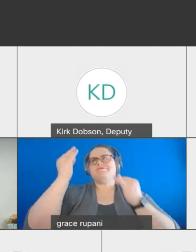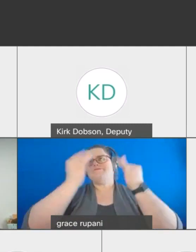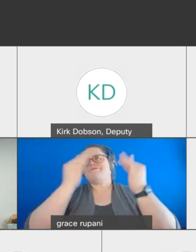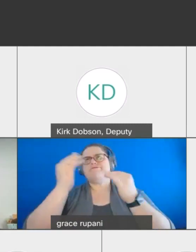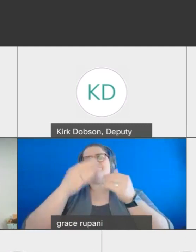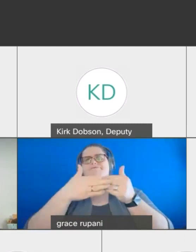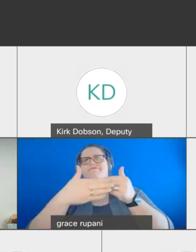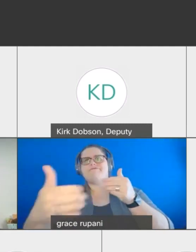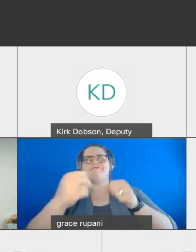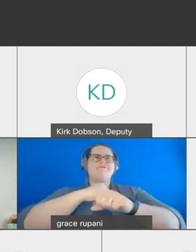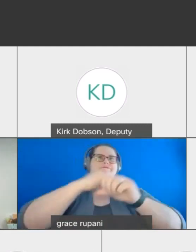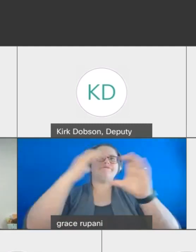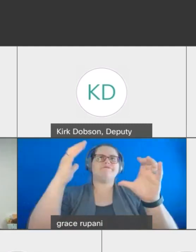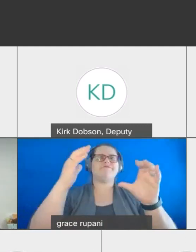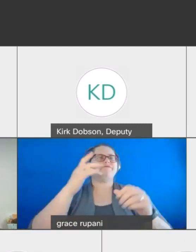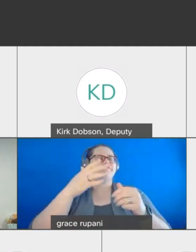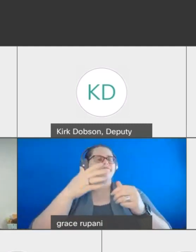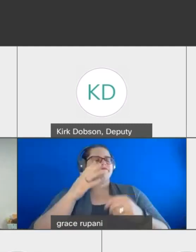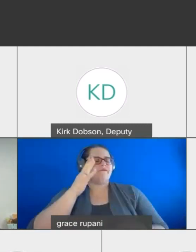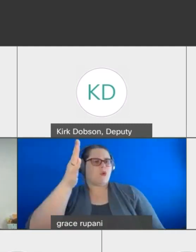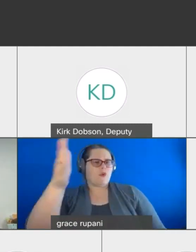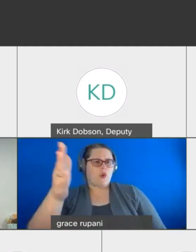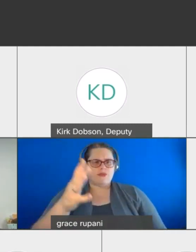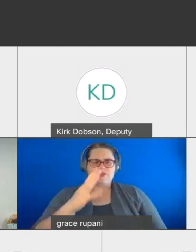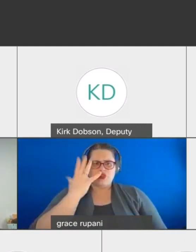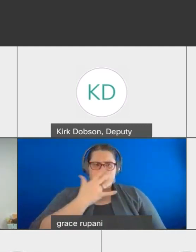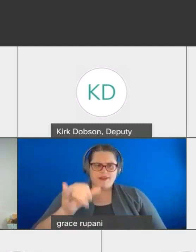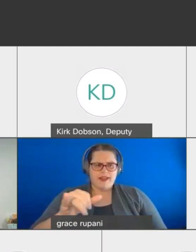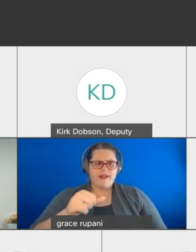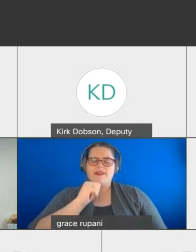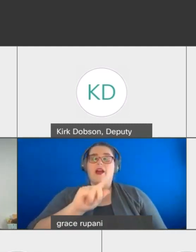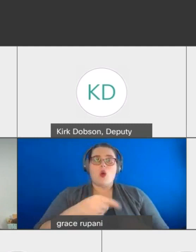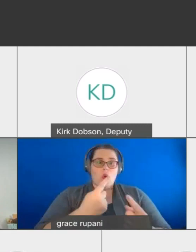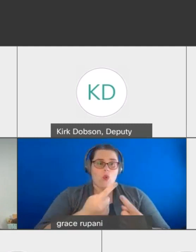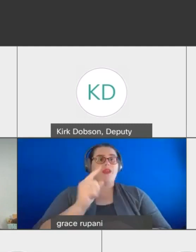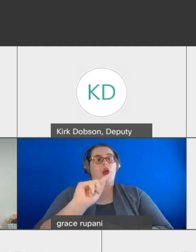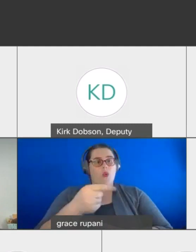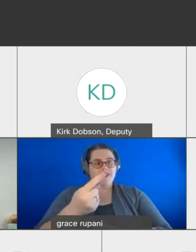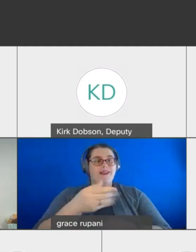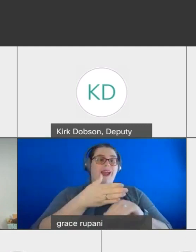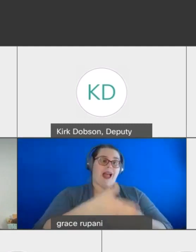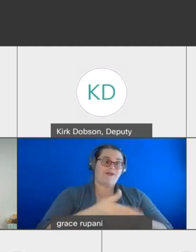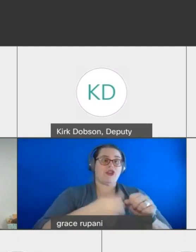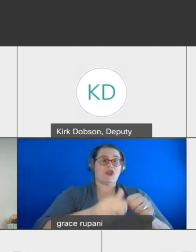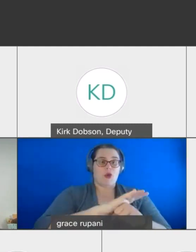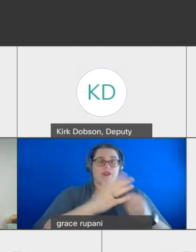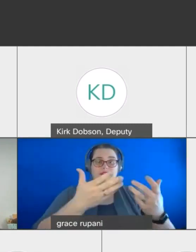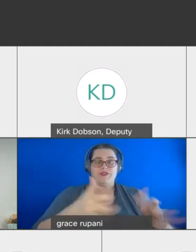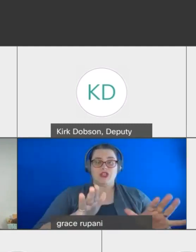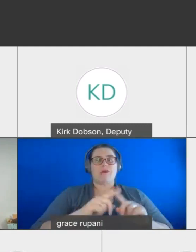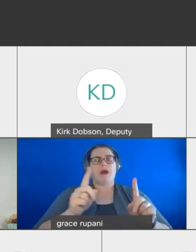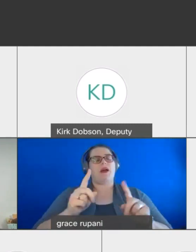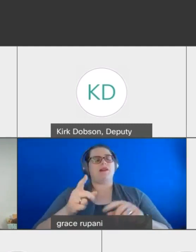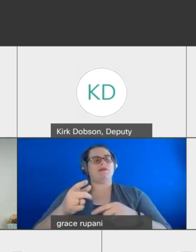forward. Um, Not just thinking about post-COVID, because post-COVID could take longer to get here than we want, but